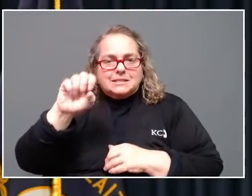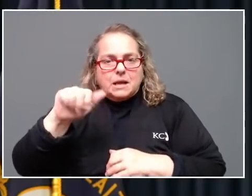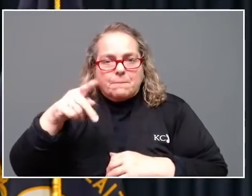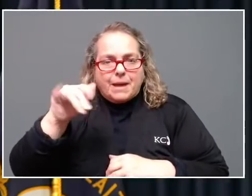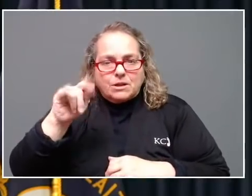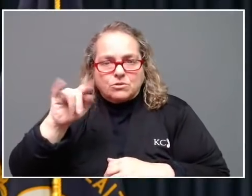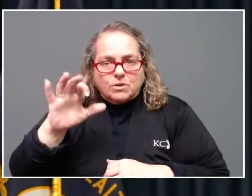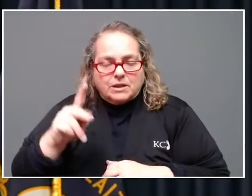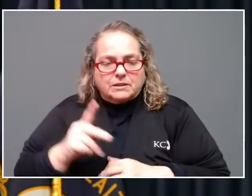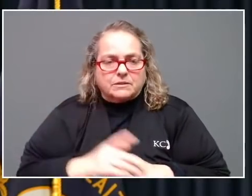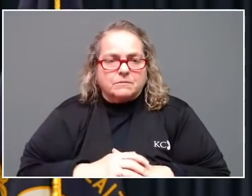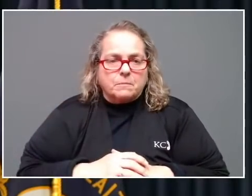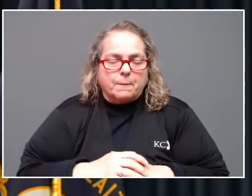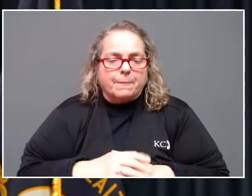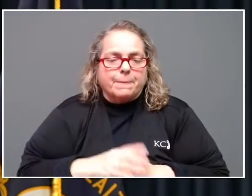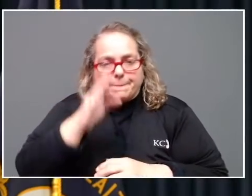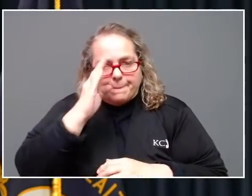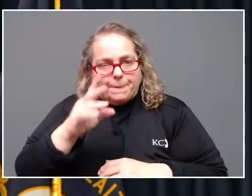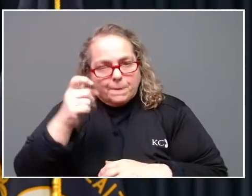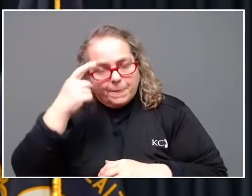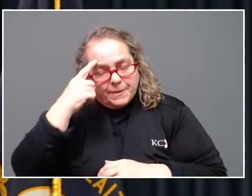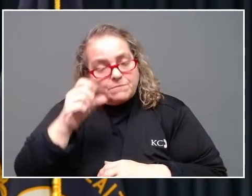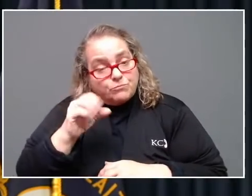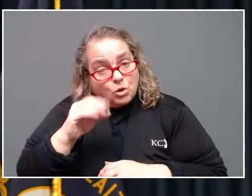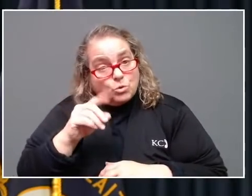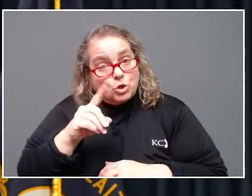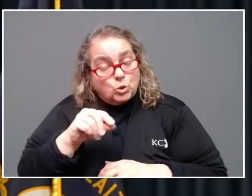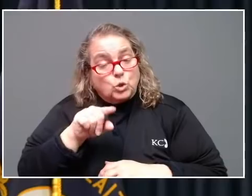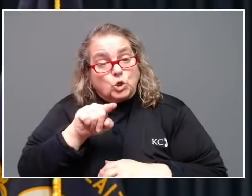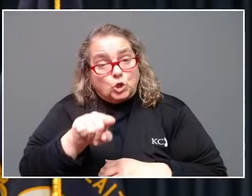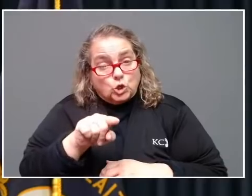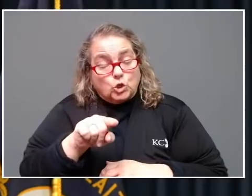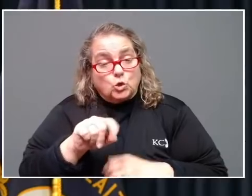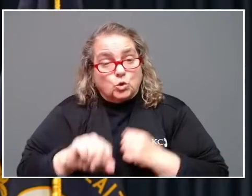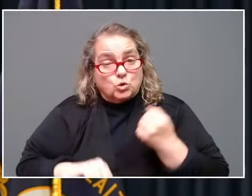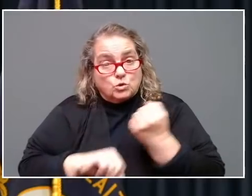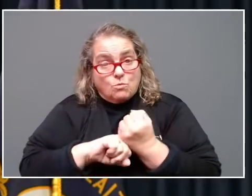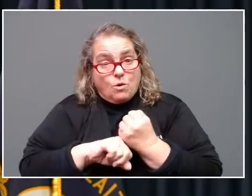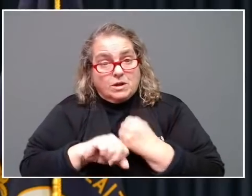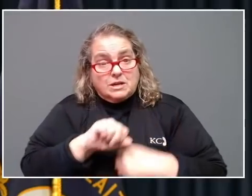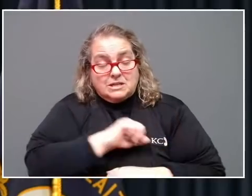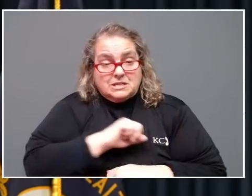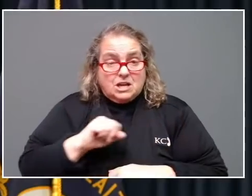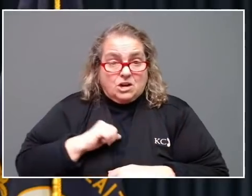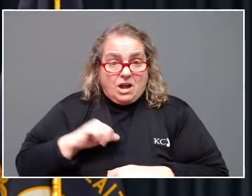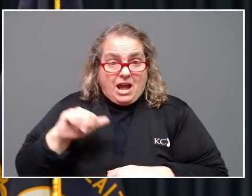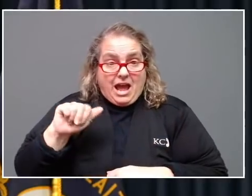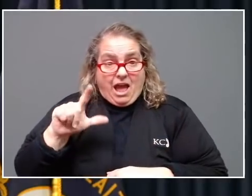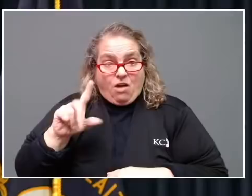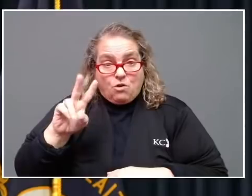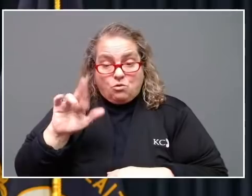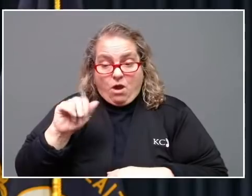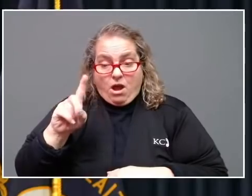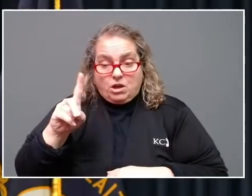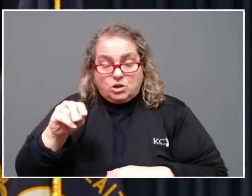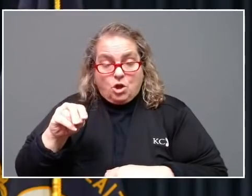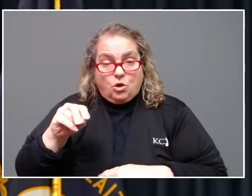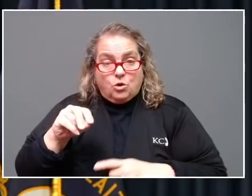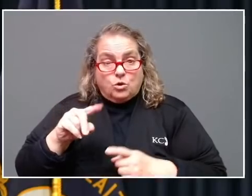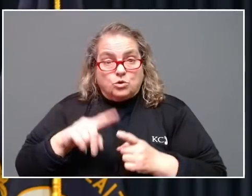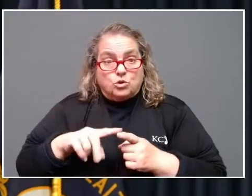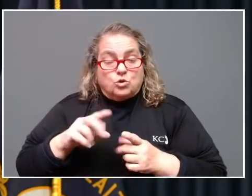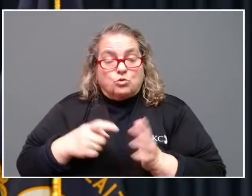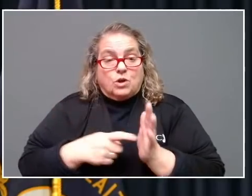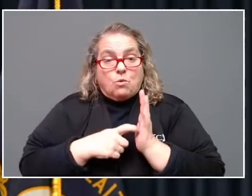Hi, Governor. So do you support Senator Alvarado's resolution to require Kentucky to